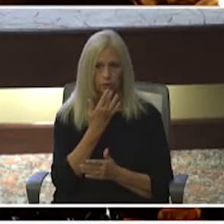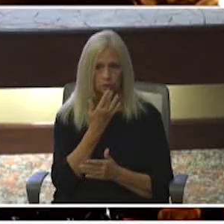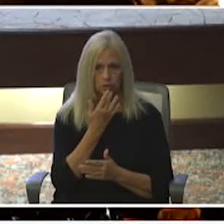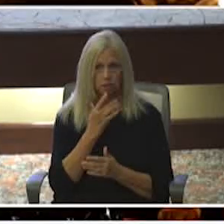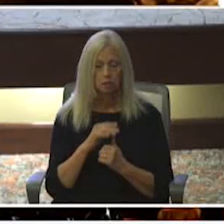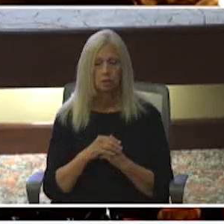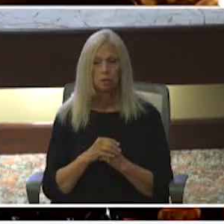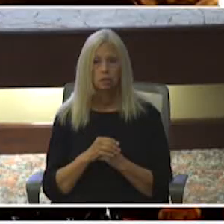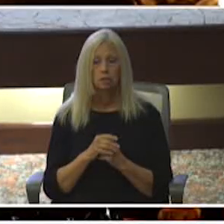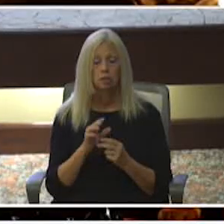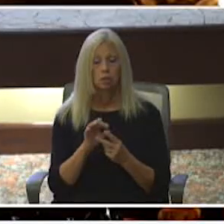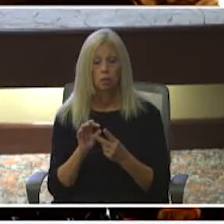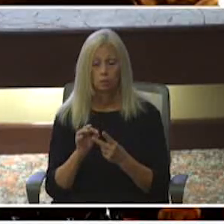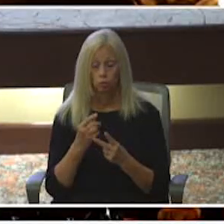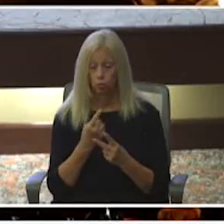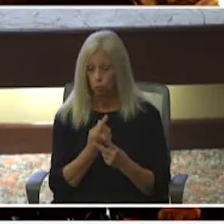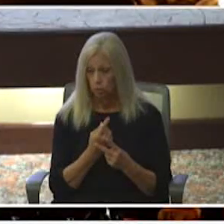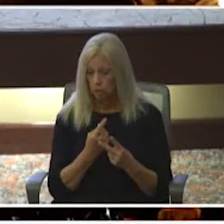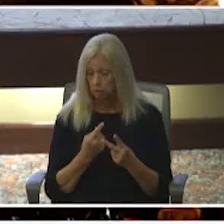not